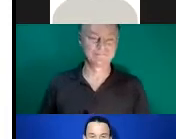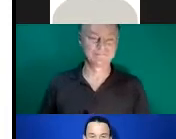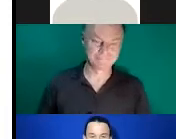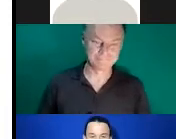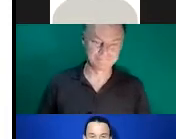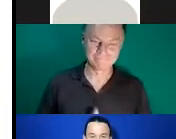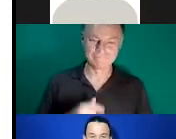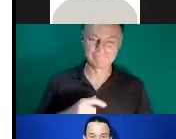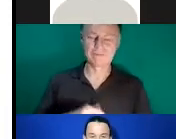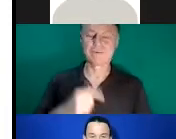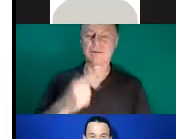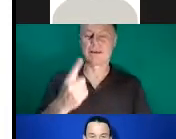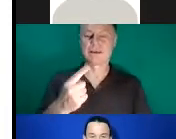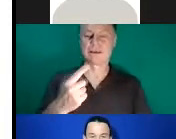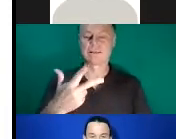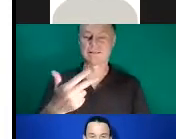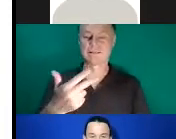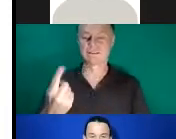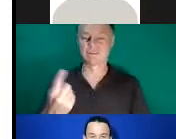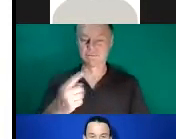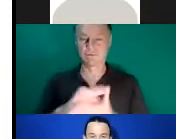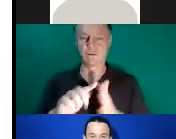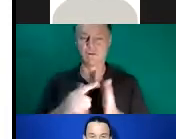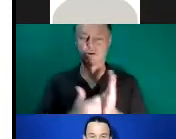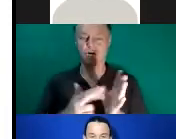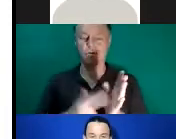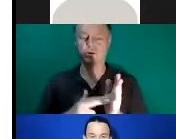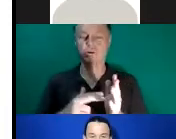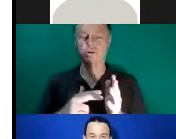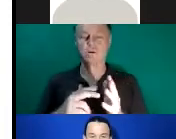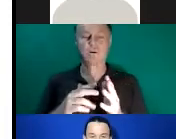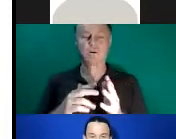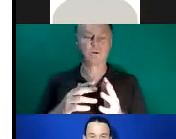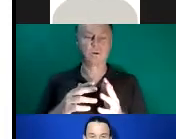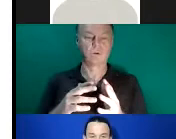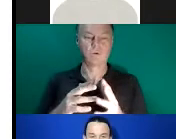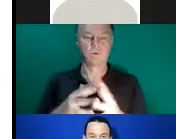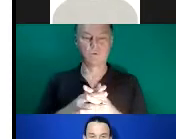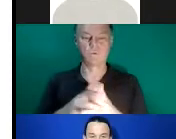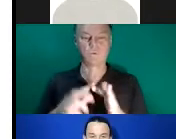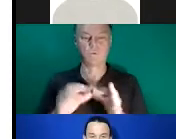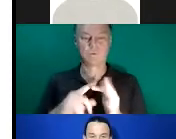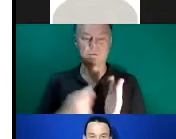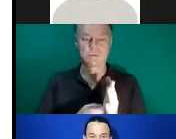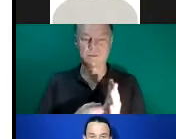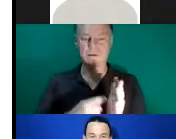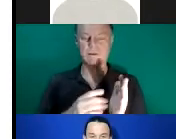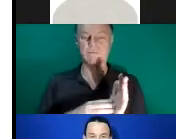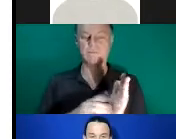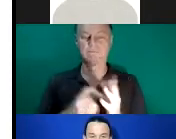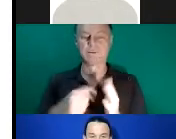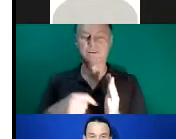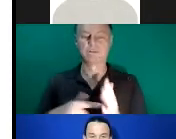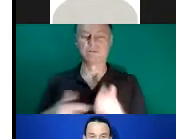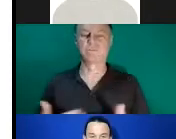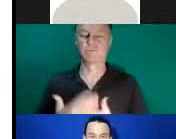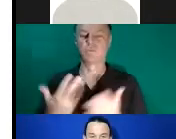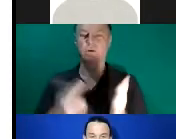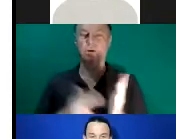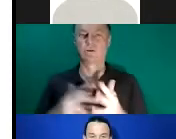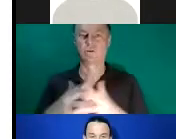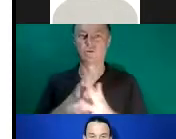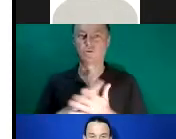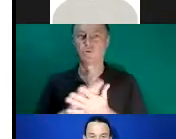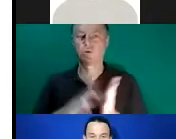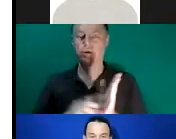In 1861, Herman Webster Mudgett was born in New Hampshire. Very little historical record exists on